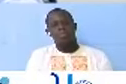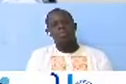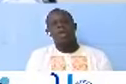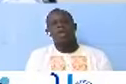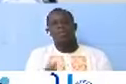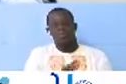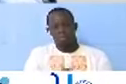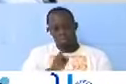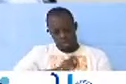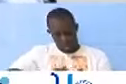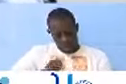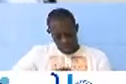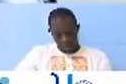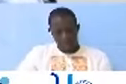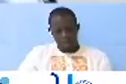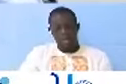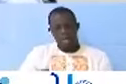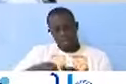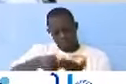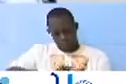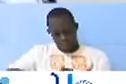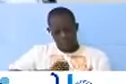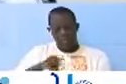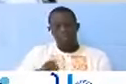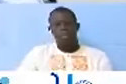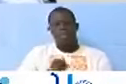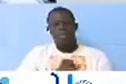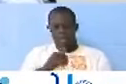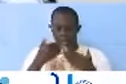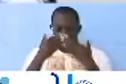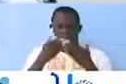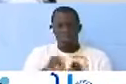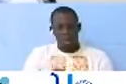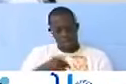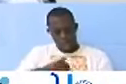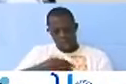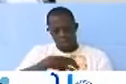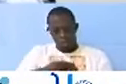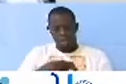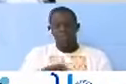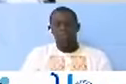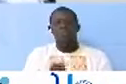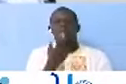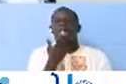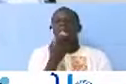He wrote a check for me and told me that I want sugar